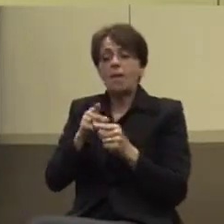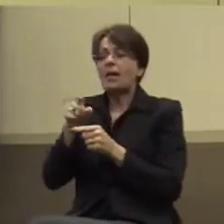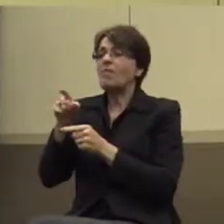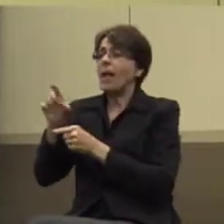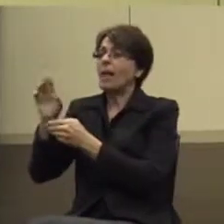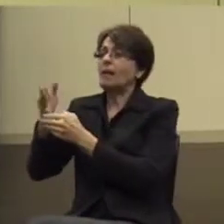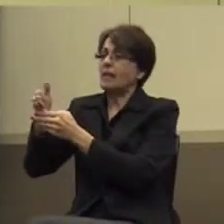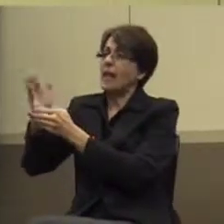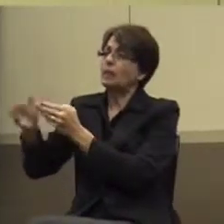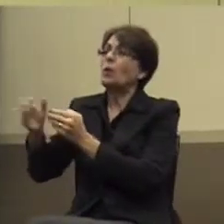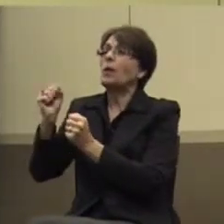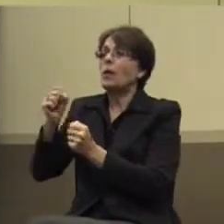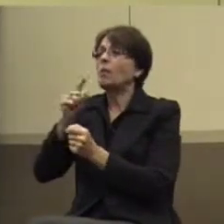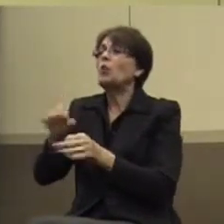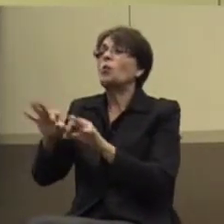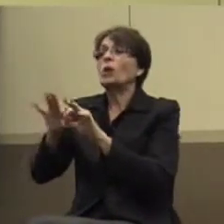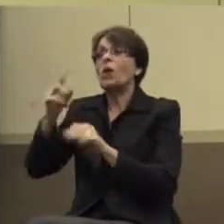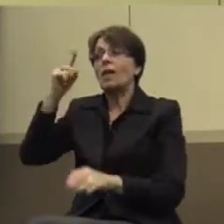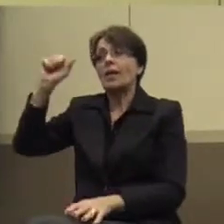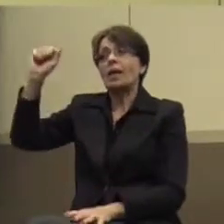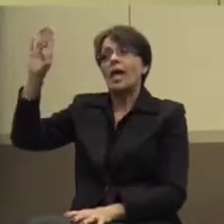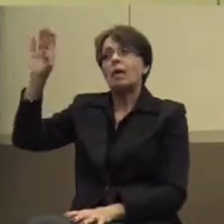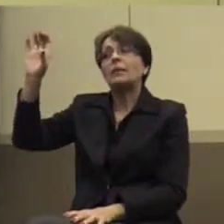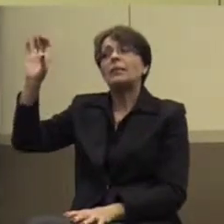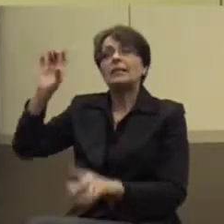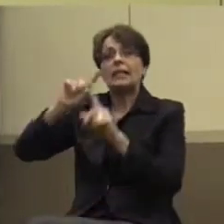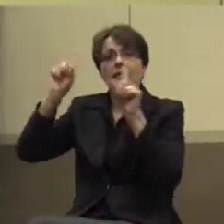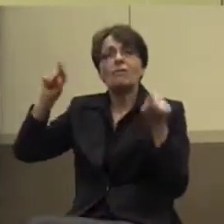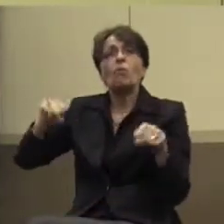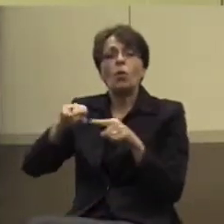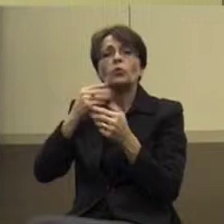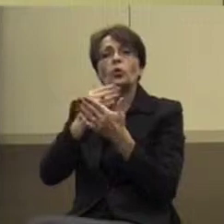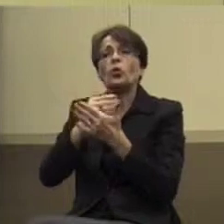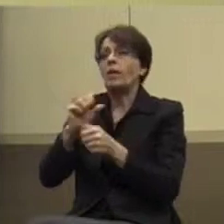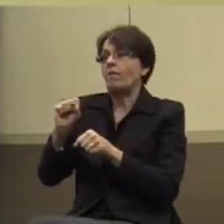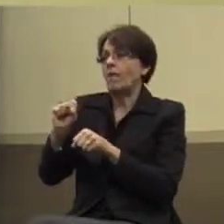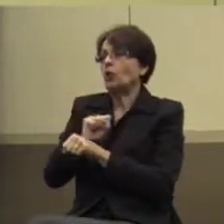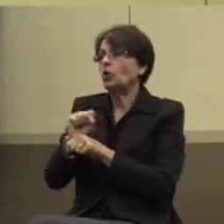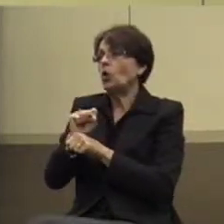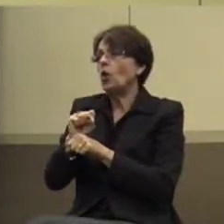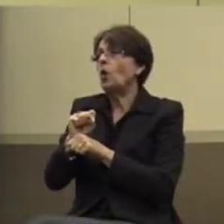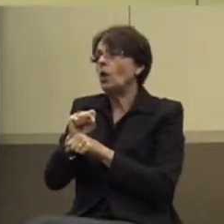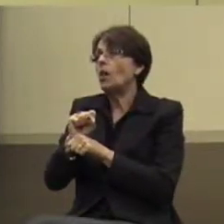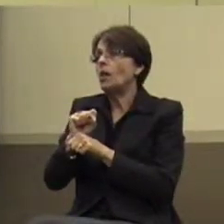that's how the ABC forms are good, because it fits right in with that functional relations.